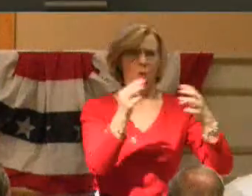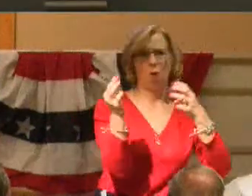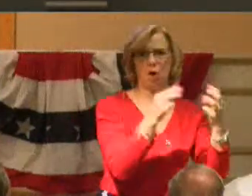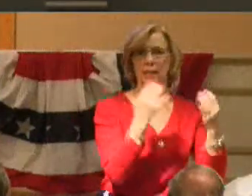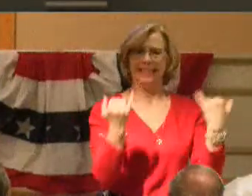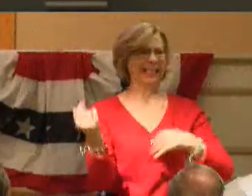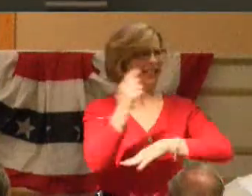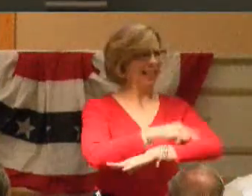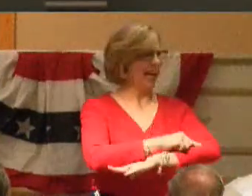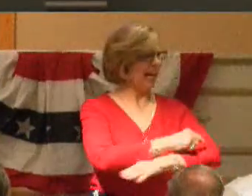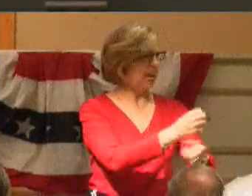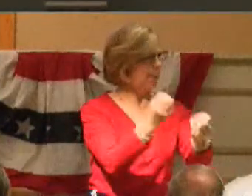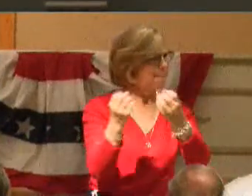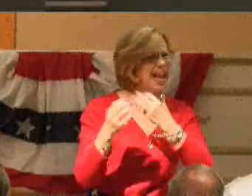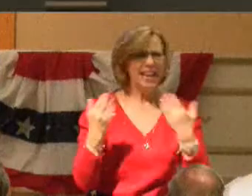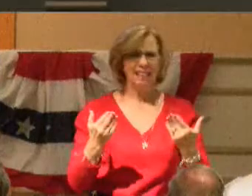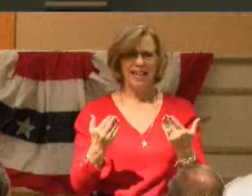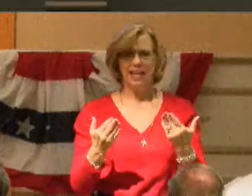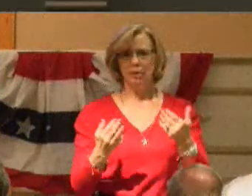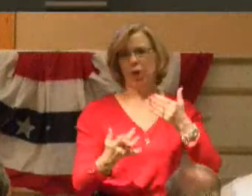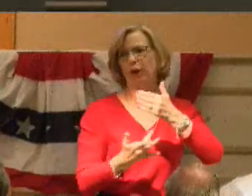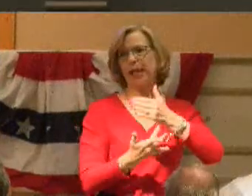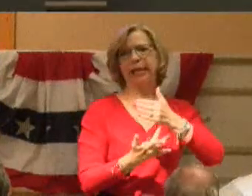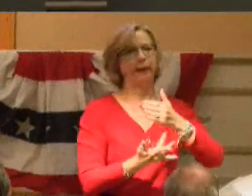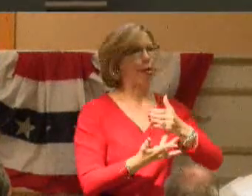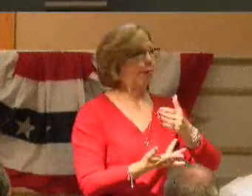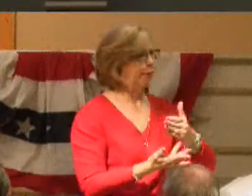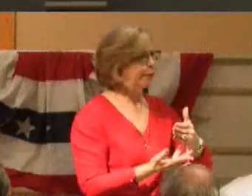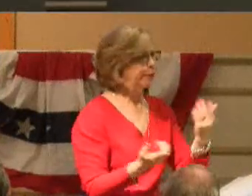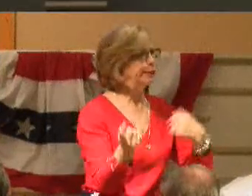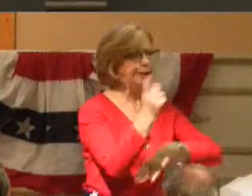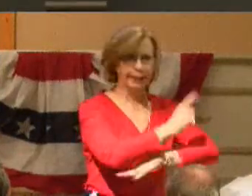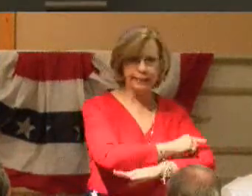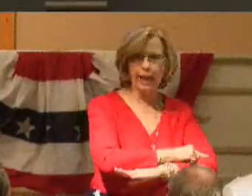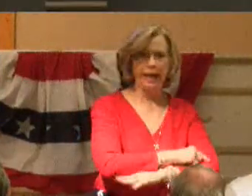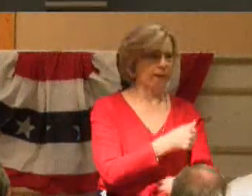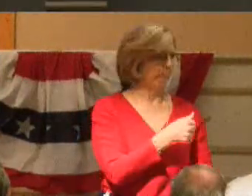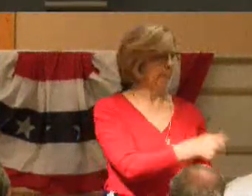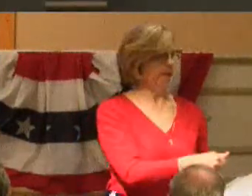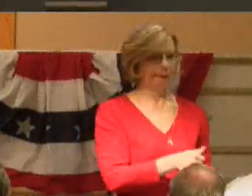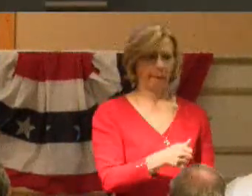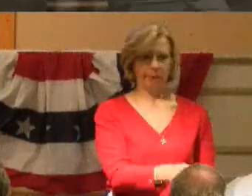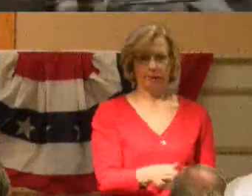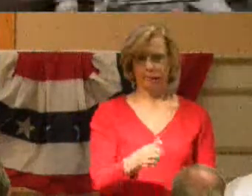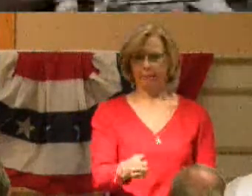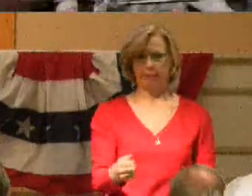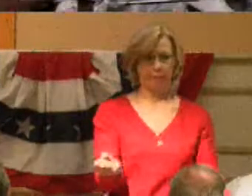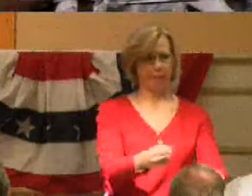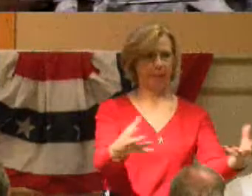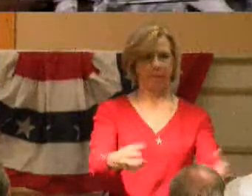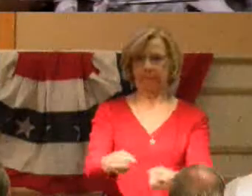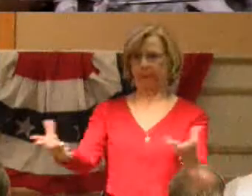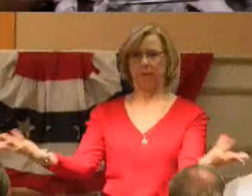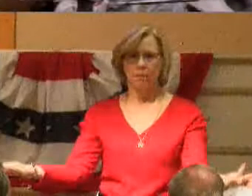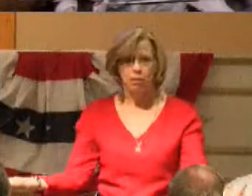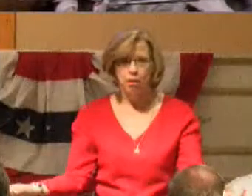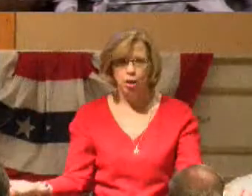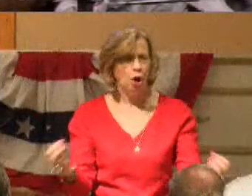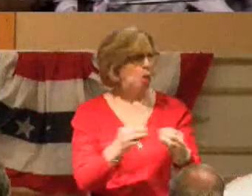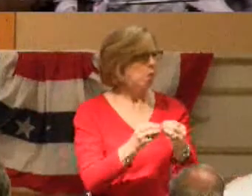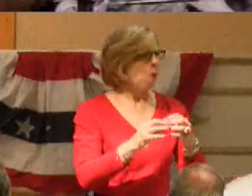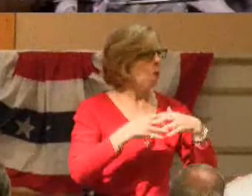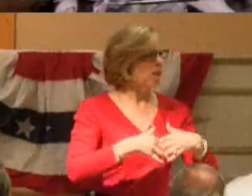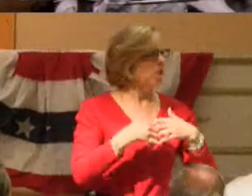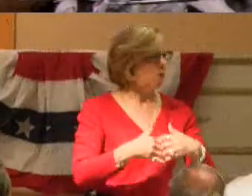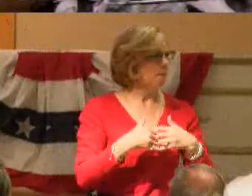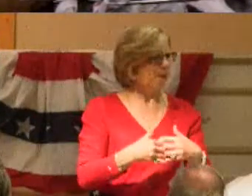Today, a lot of things are technological. And today, things are at the push of a button. We have so much more equipment